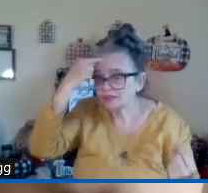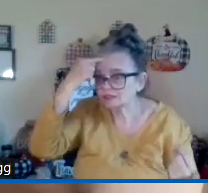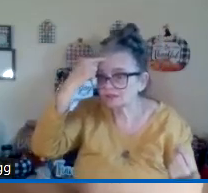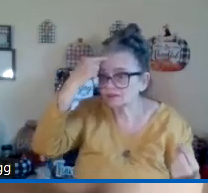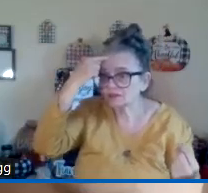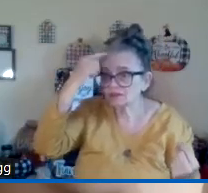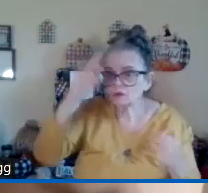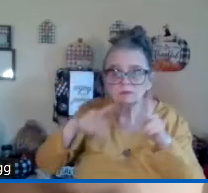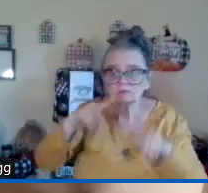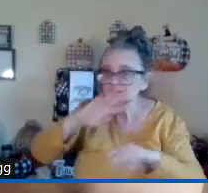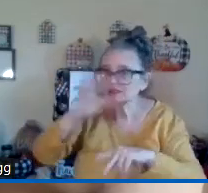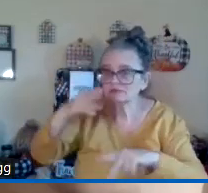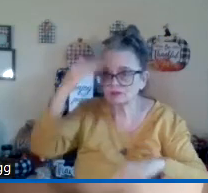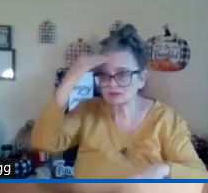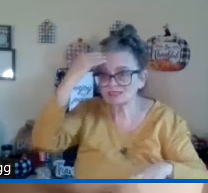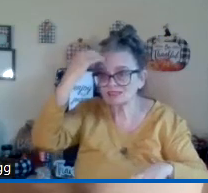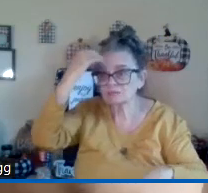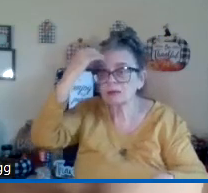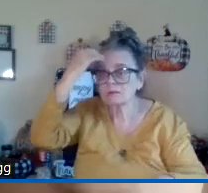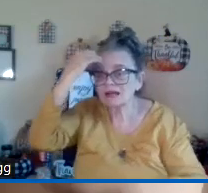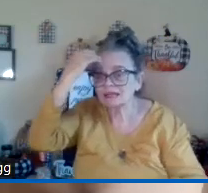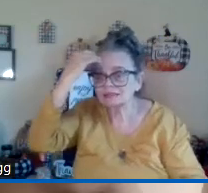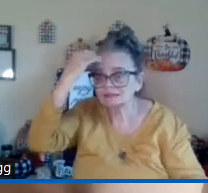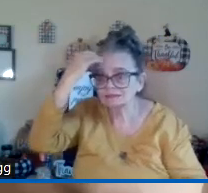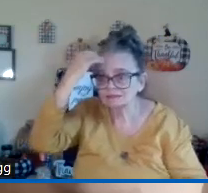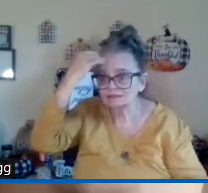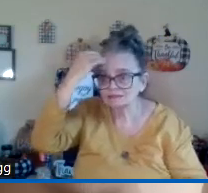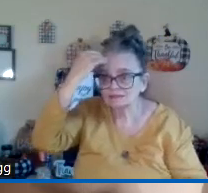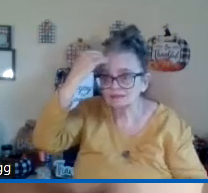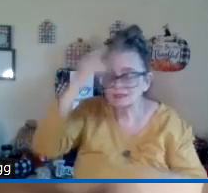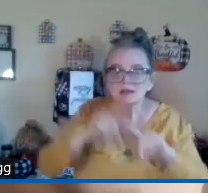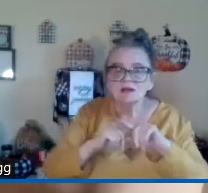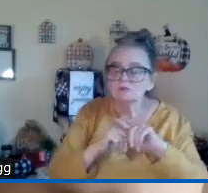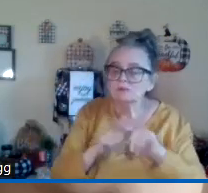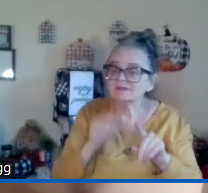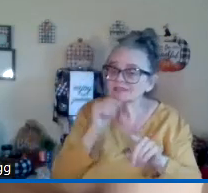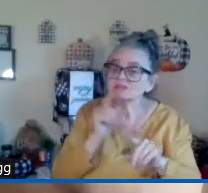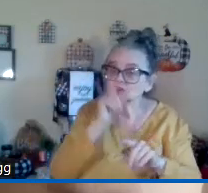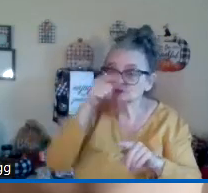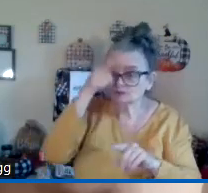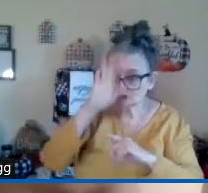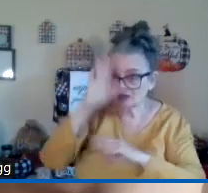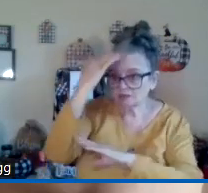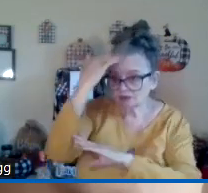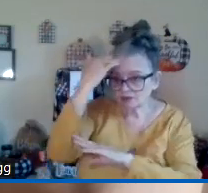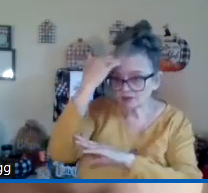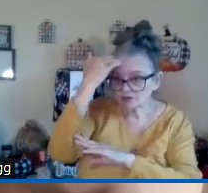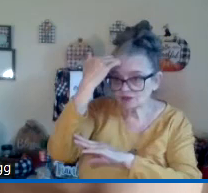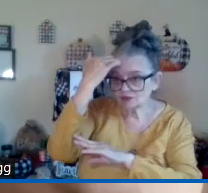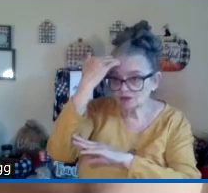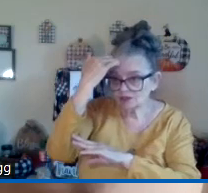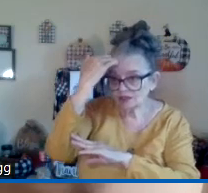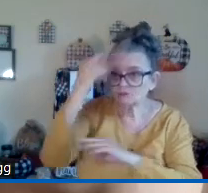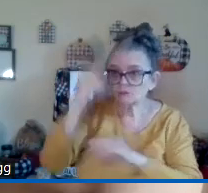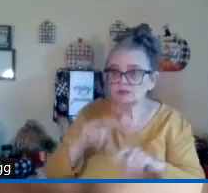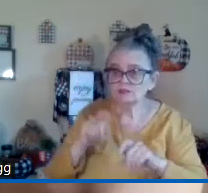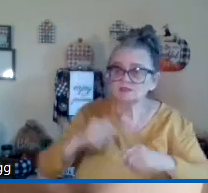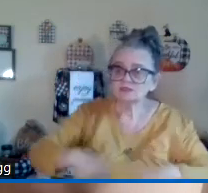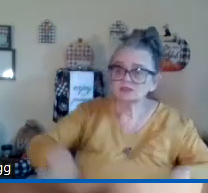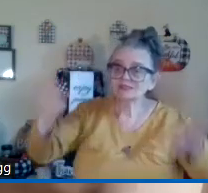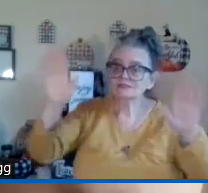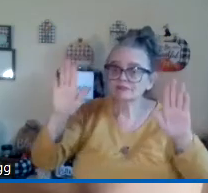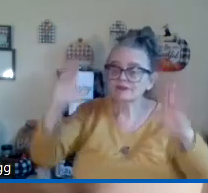think things, and you think, oh, people will never know. It's just in my mind. But that's not true. God knows. And